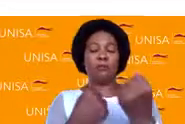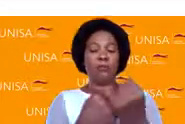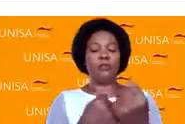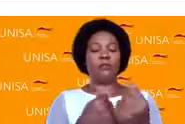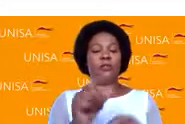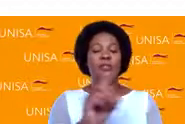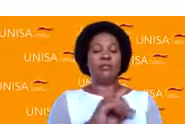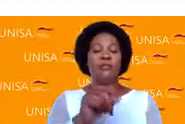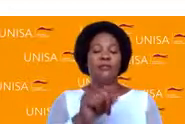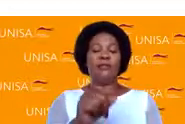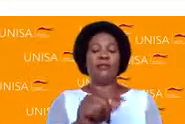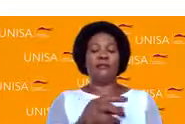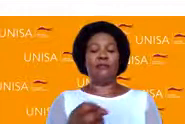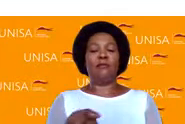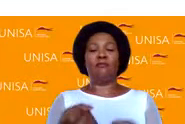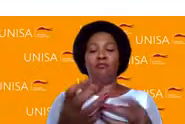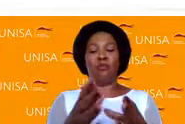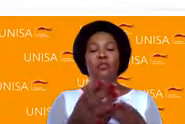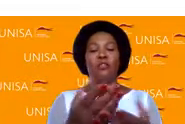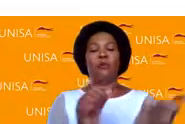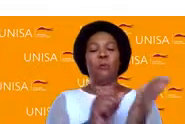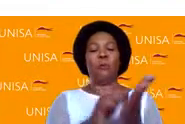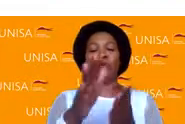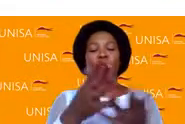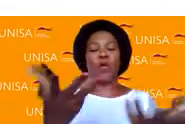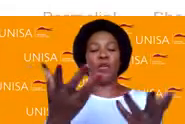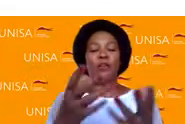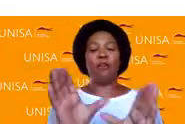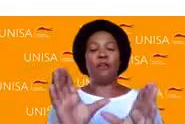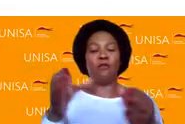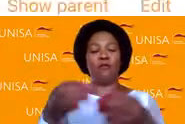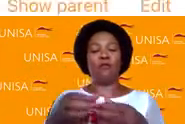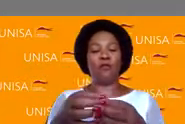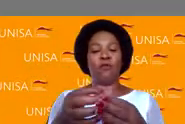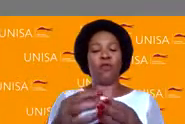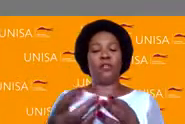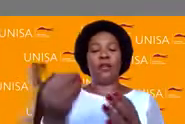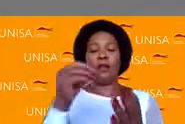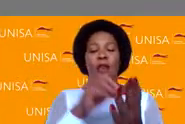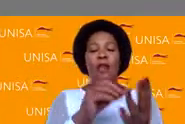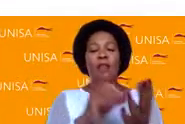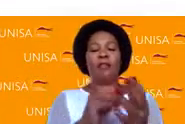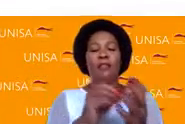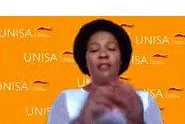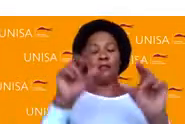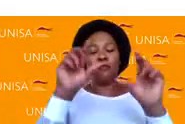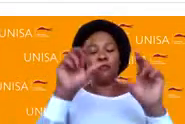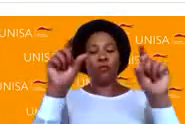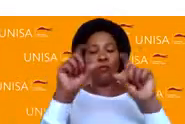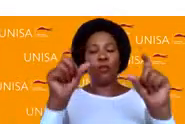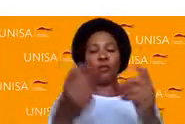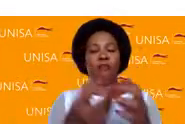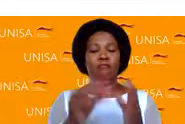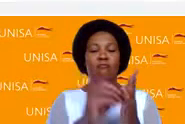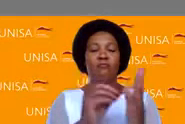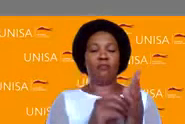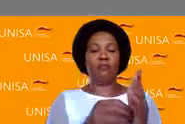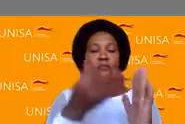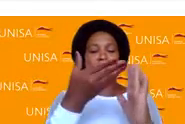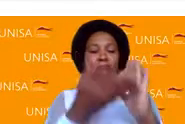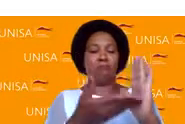simply post to forum. And this will actually then add the topic to the main thread. As you can see, this is the main